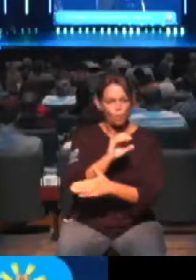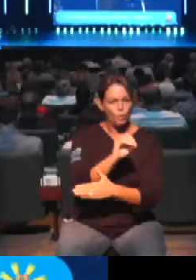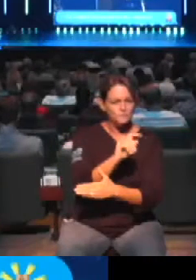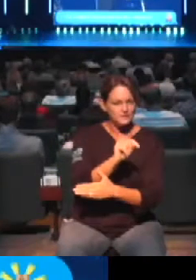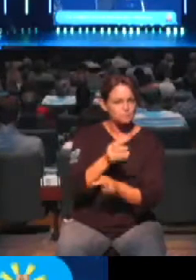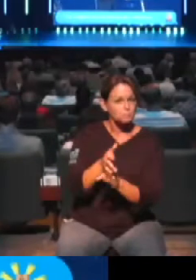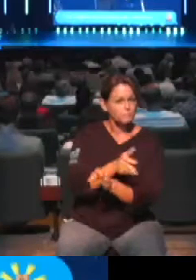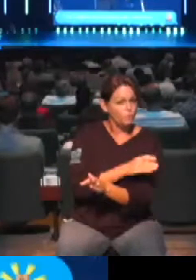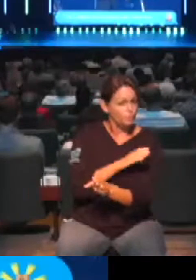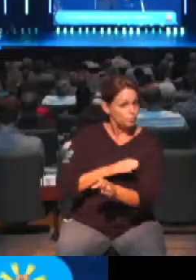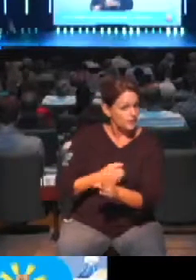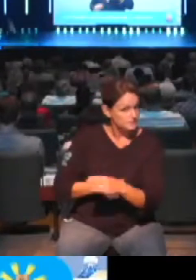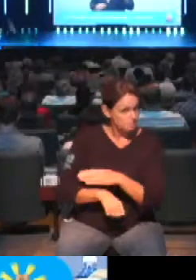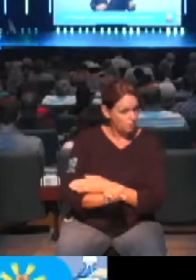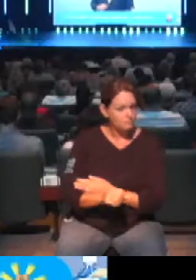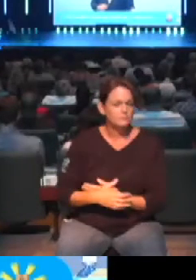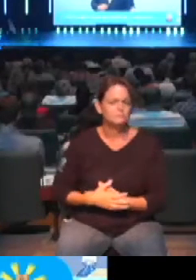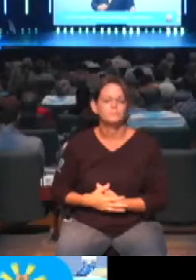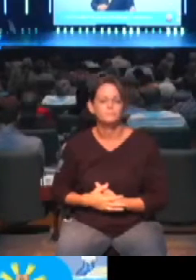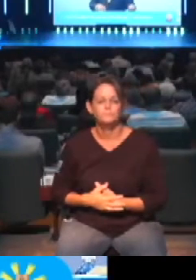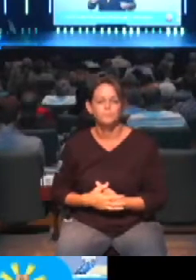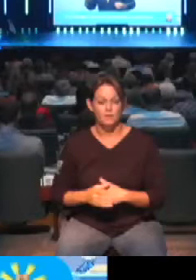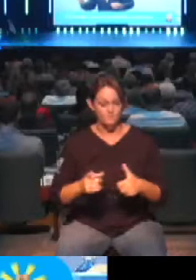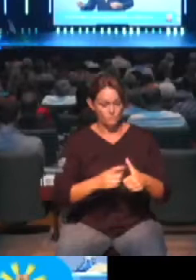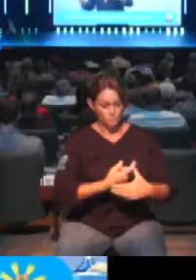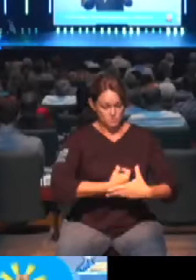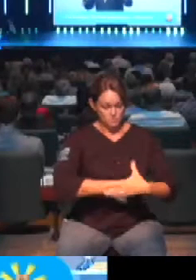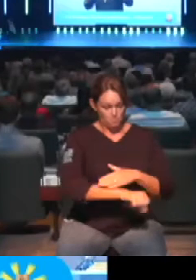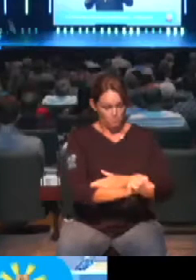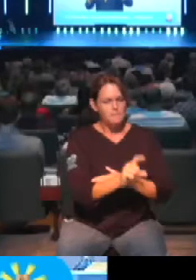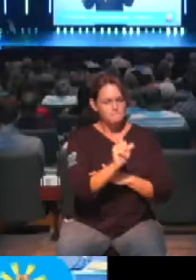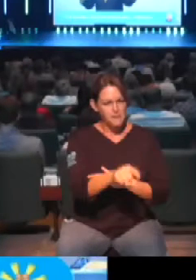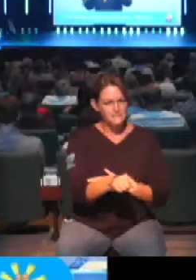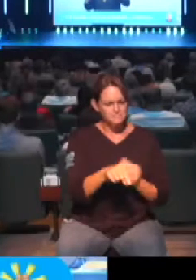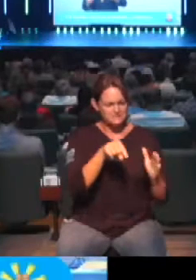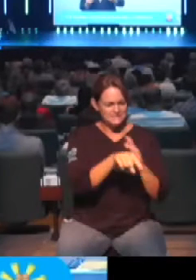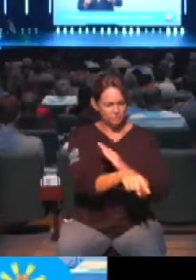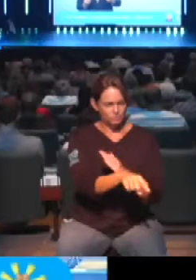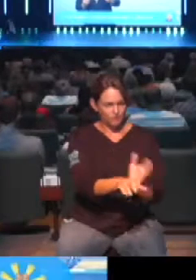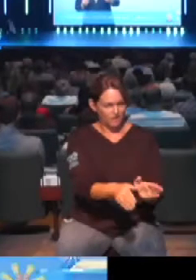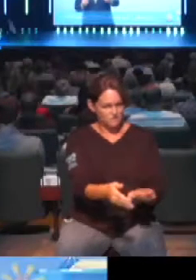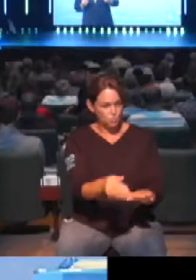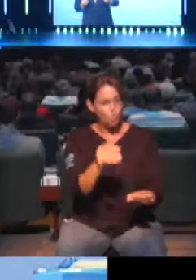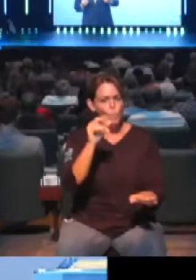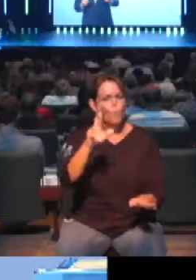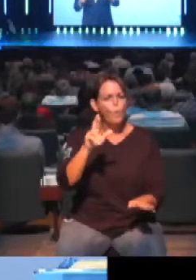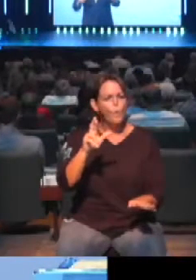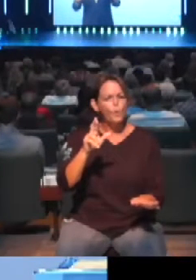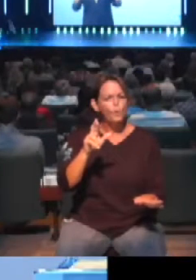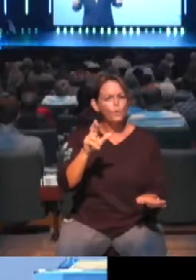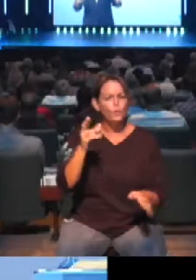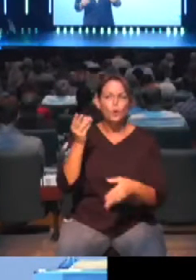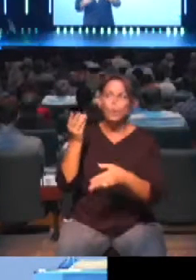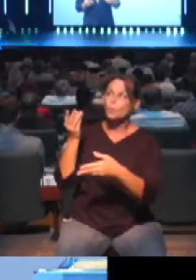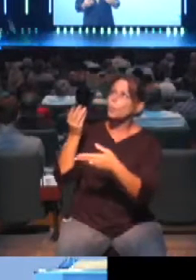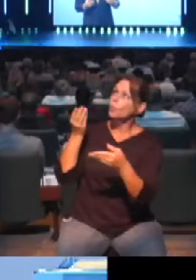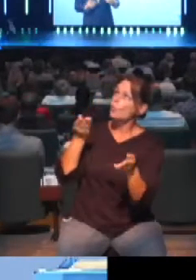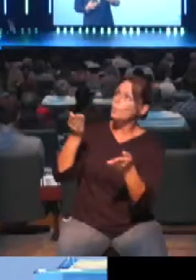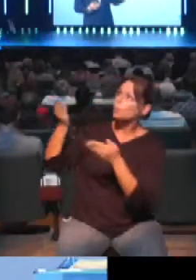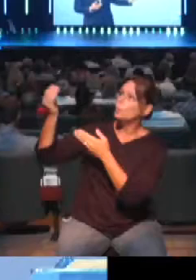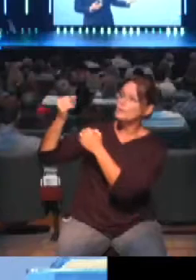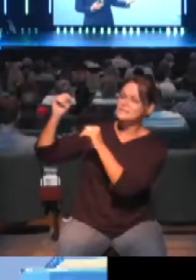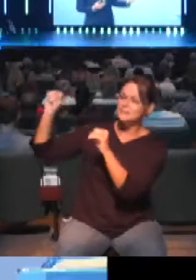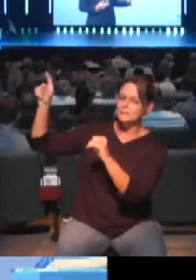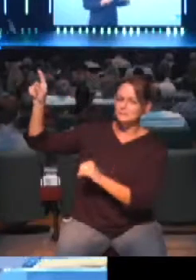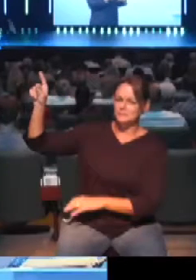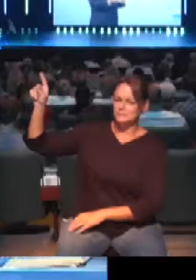firstborn must be sacrificed or redeemed. Okay, but how do you know which? How do you know which to do? How do you know